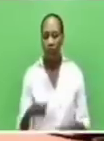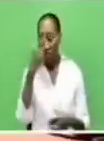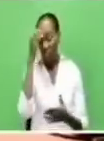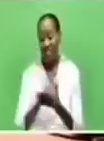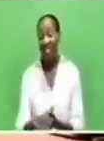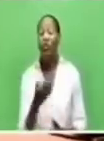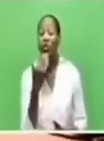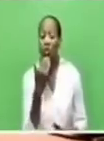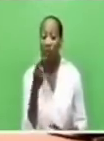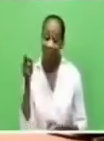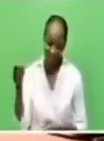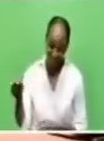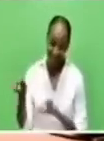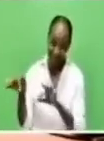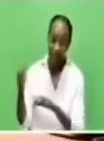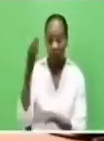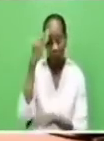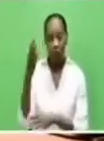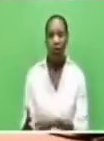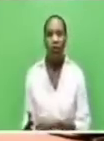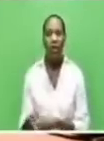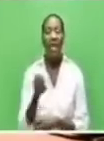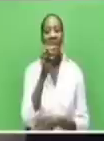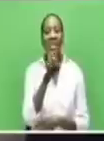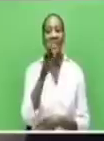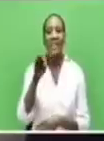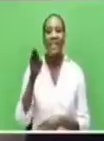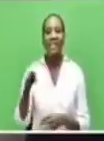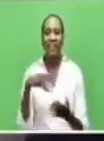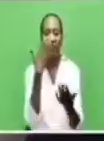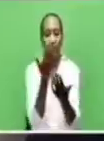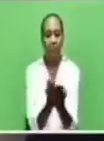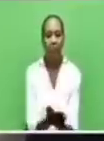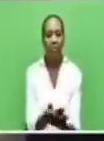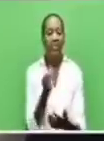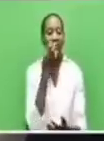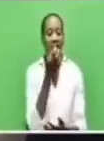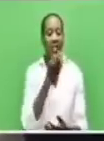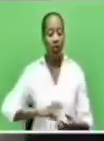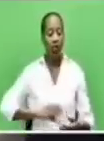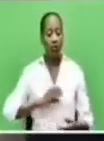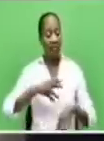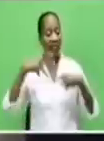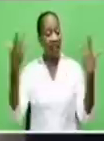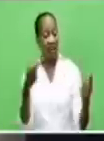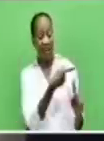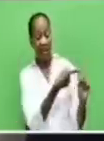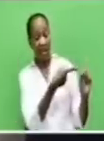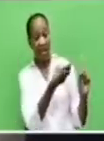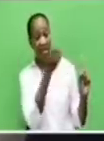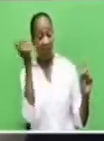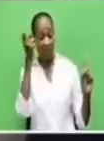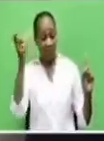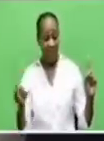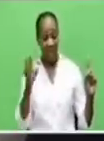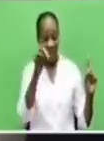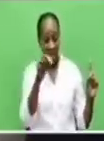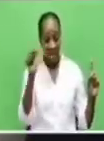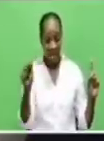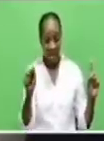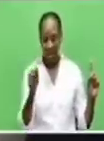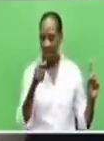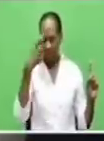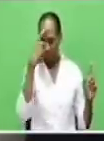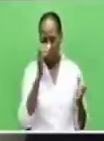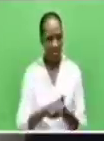trust. The economic freedom fighters have stapled a motion of no confidence against the Speaker of the National Assembly, Ms.